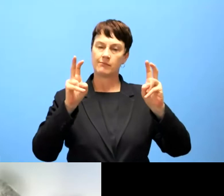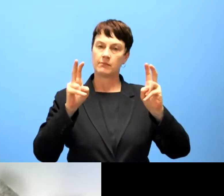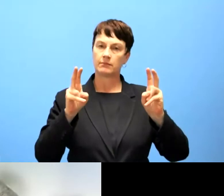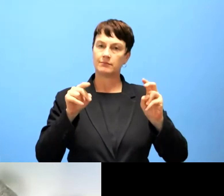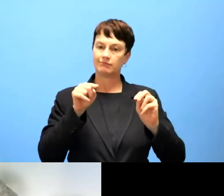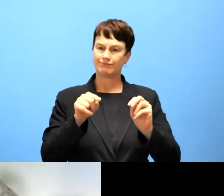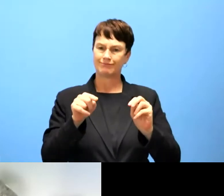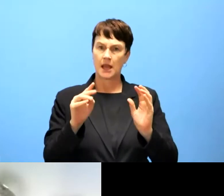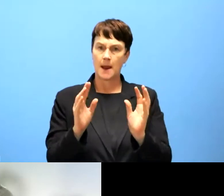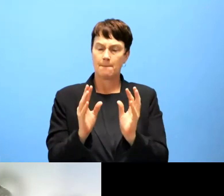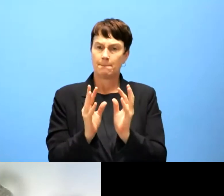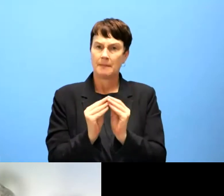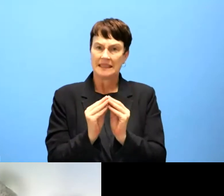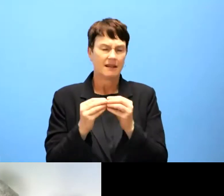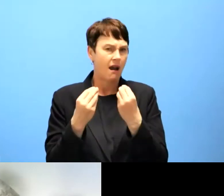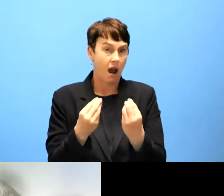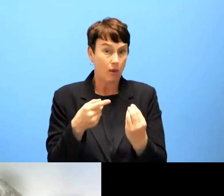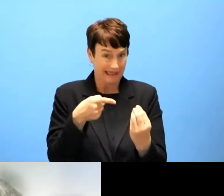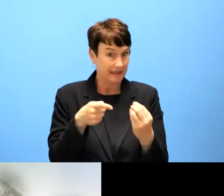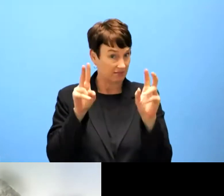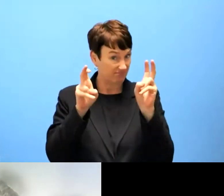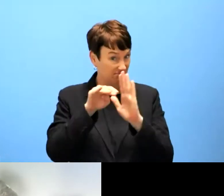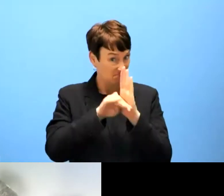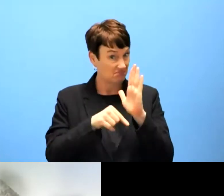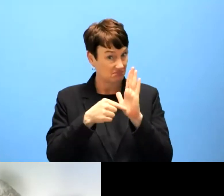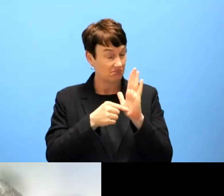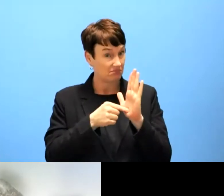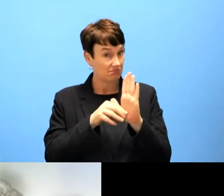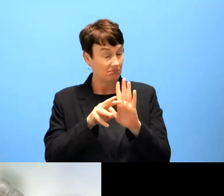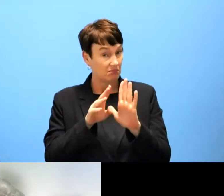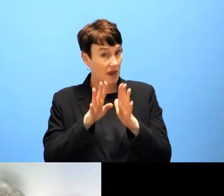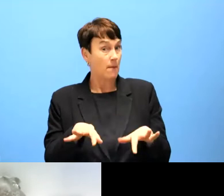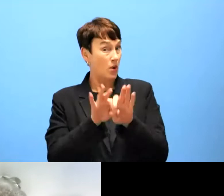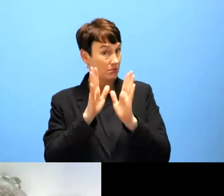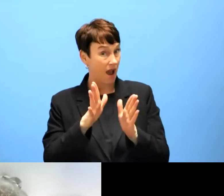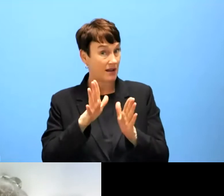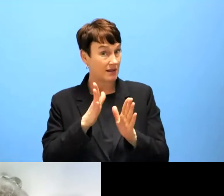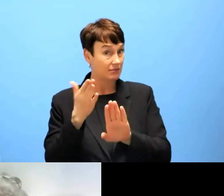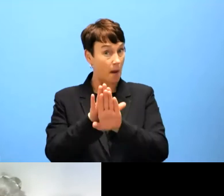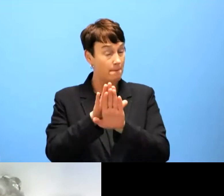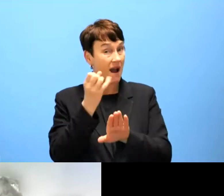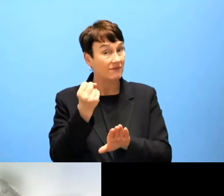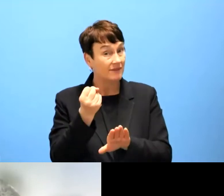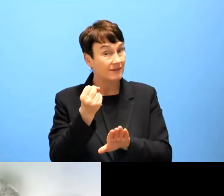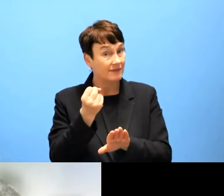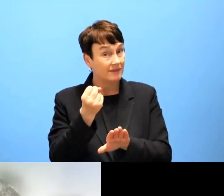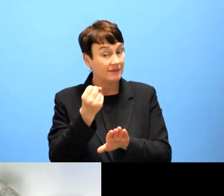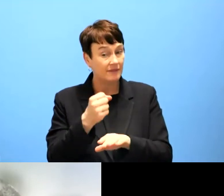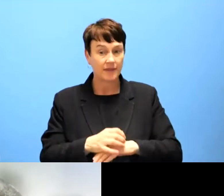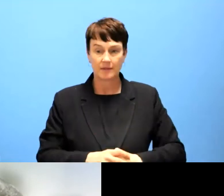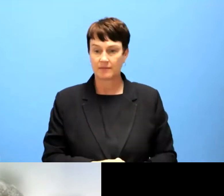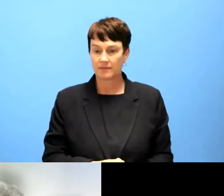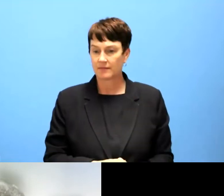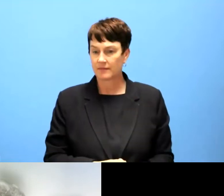make sure that the standard becomes more implementable? I think such a document